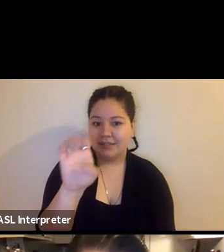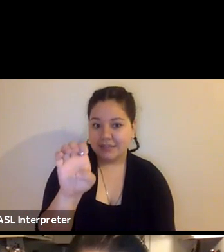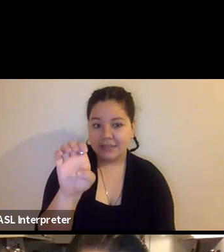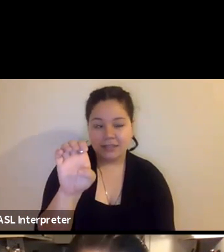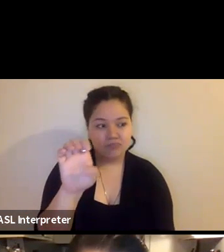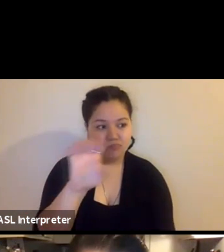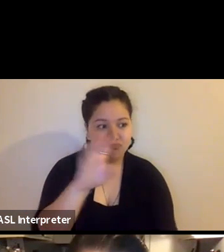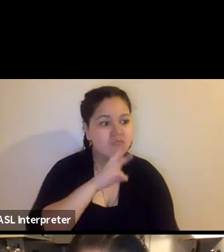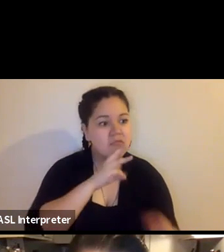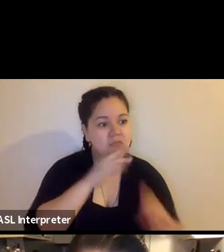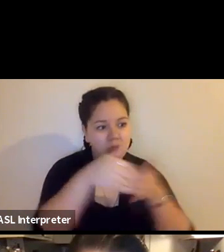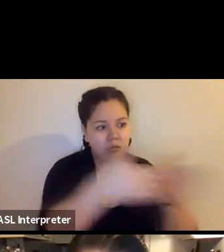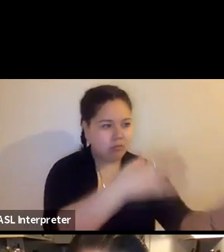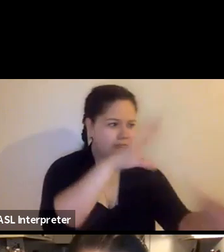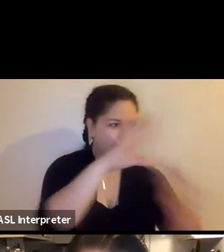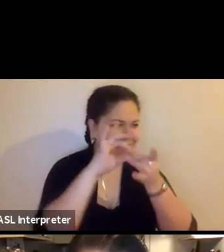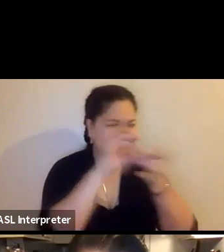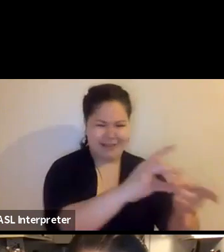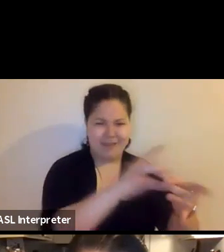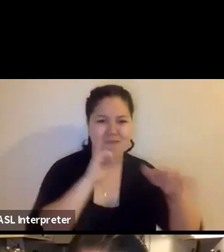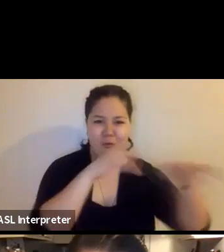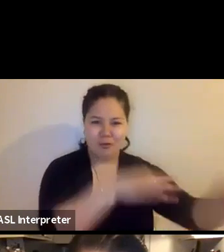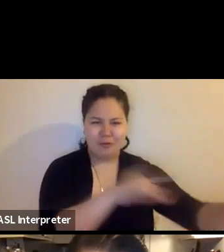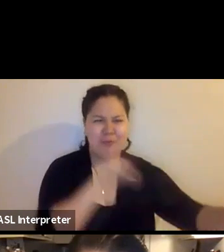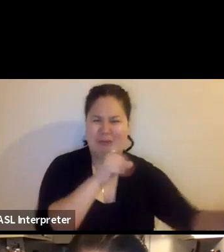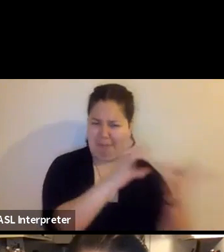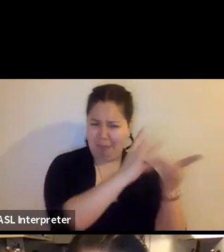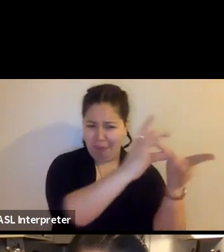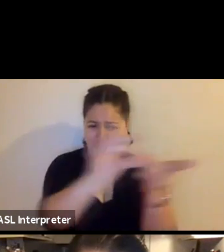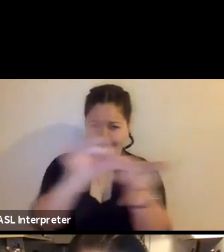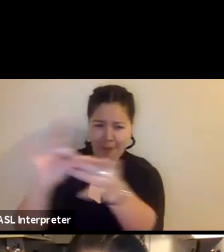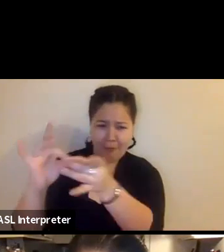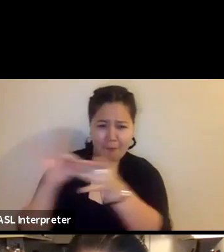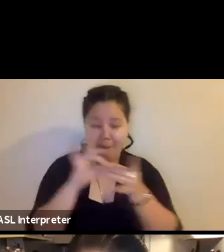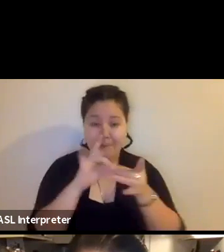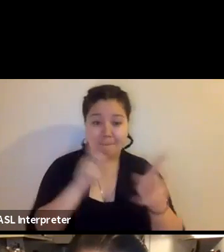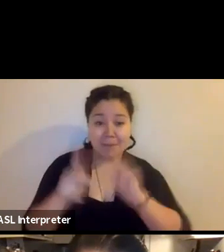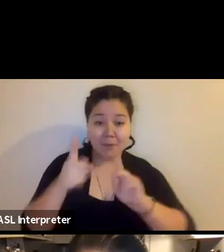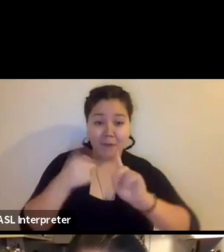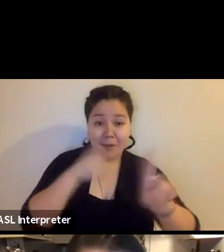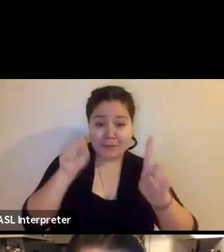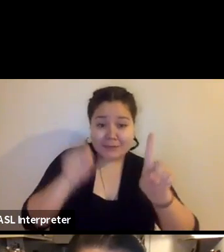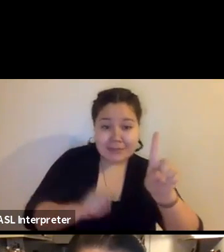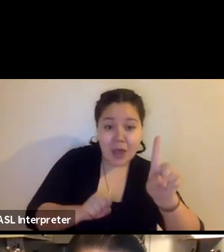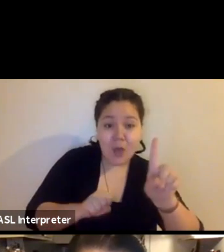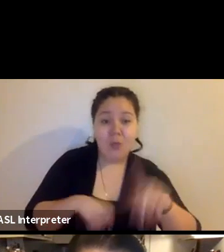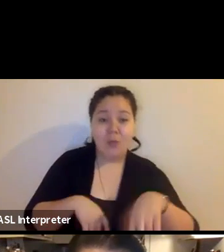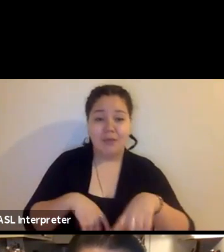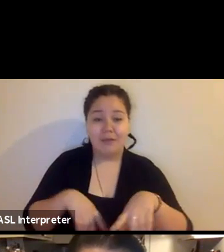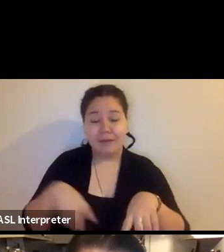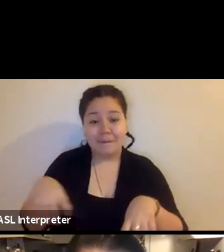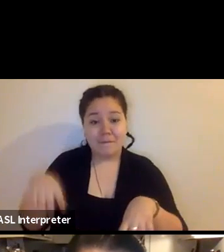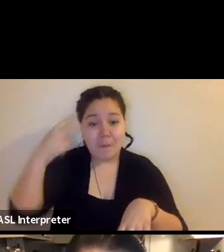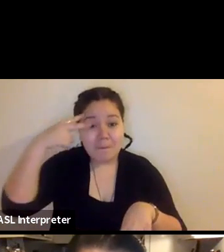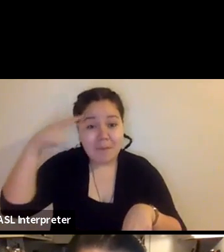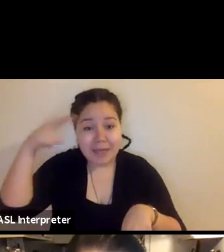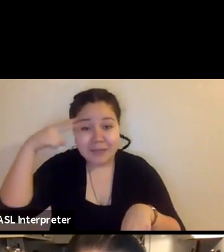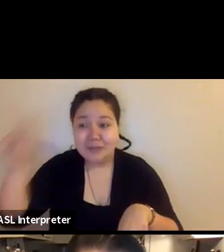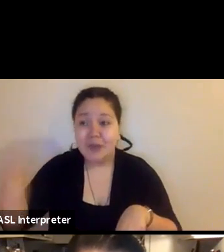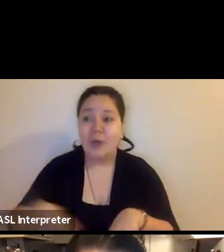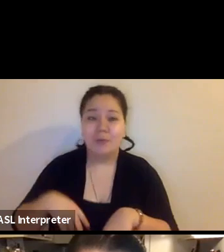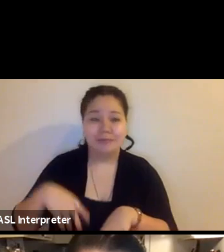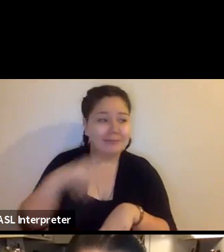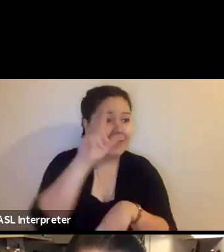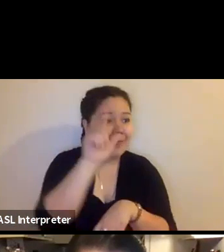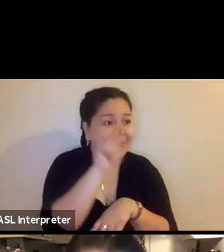the Atlantic. So it connects people from the south, from the Gulf of Mexico, right up to the Lake of